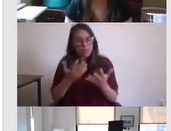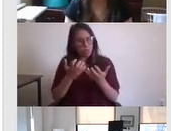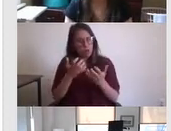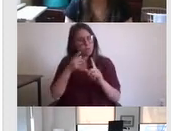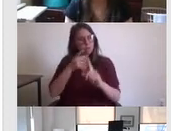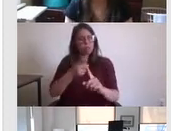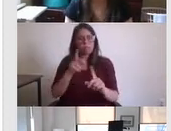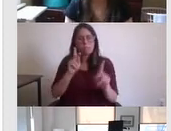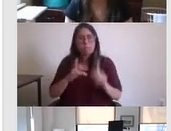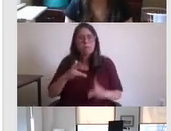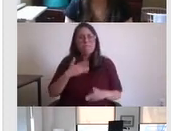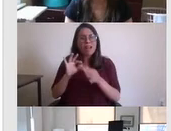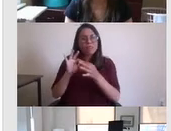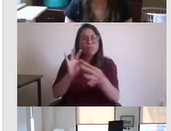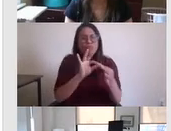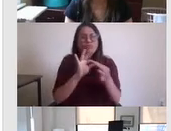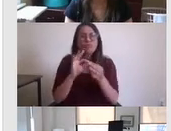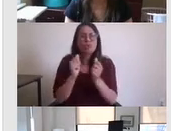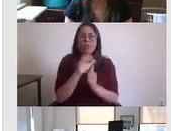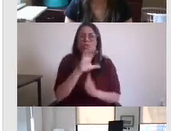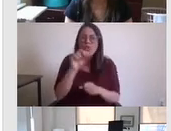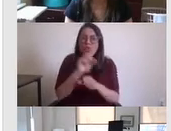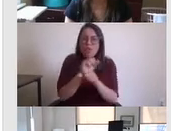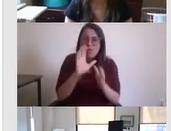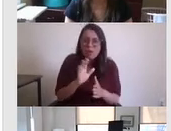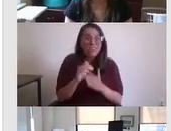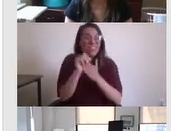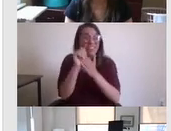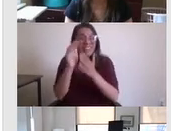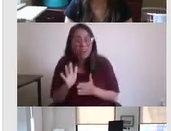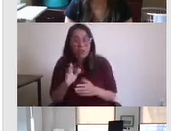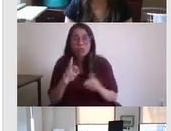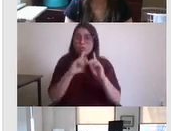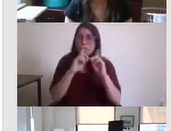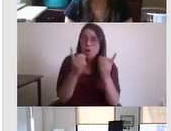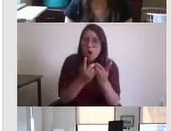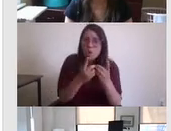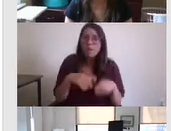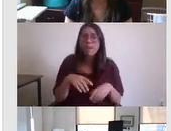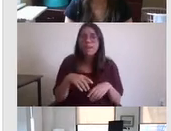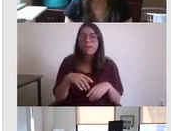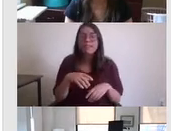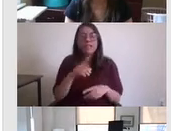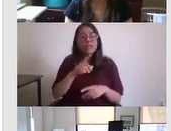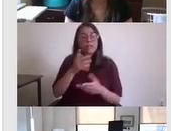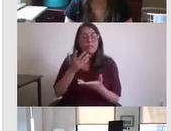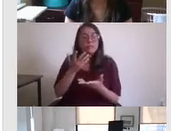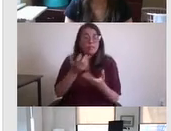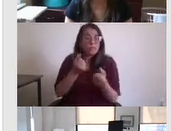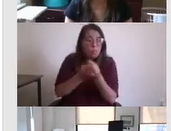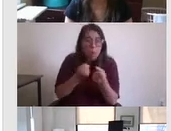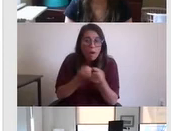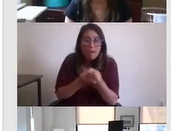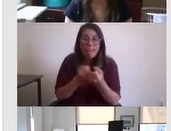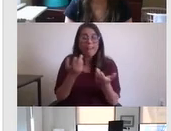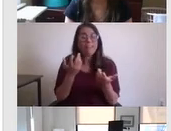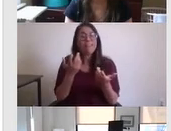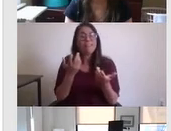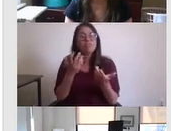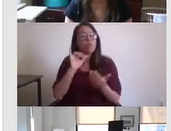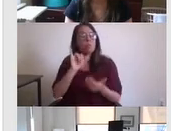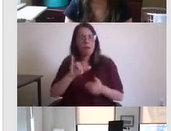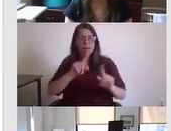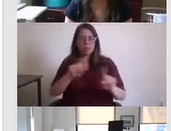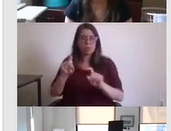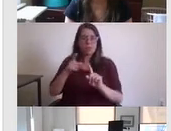to their coworkers, to their leader, to the departments and people that they support? So that survey will